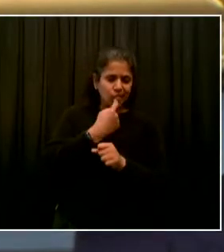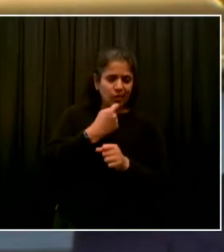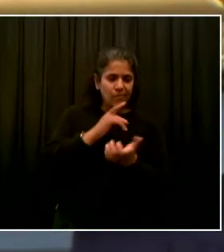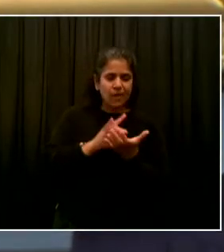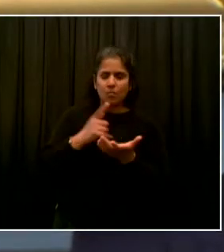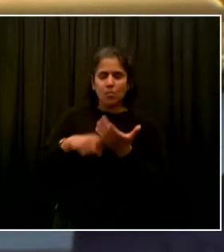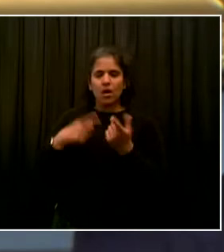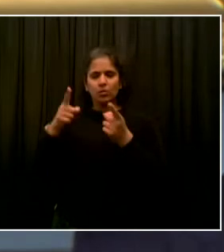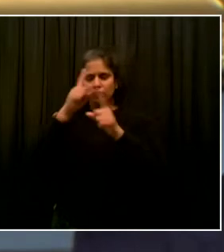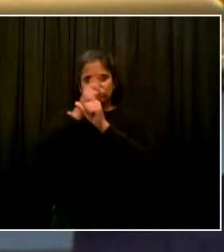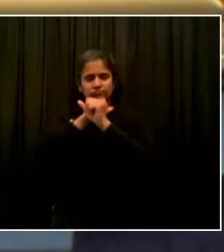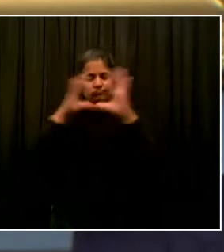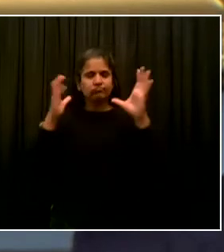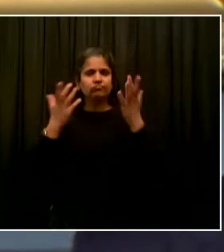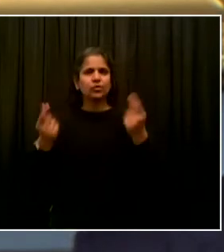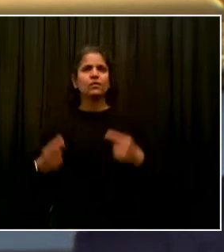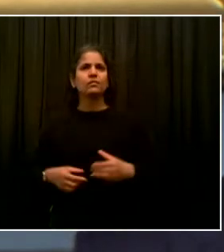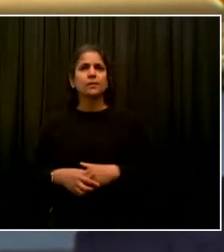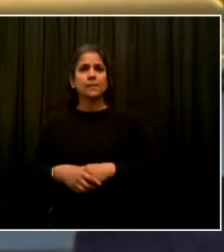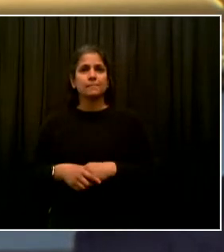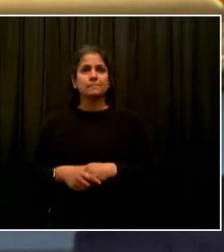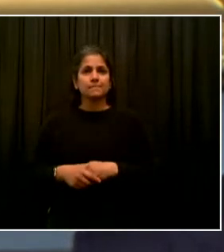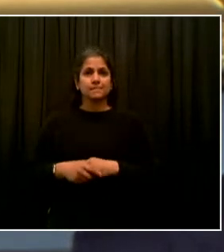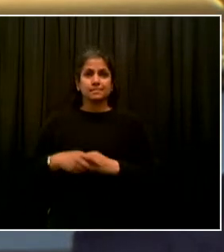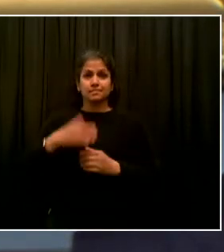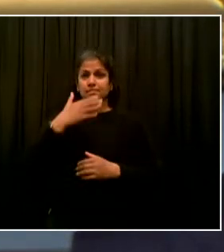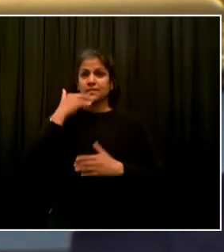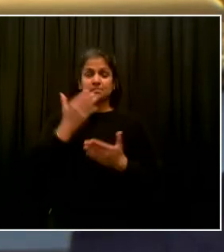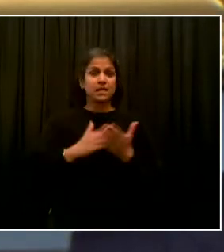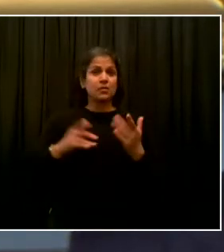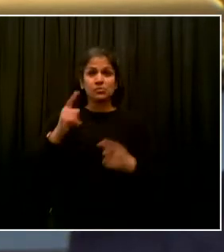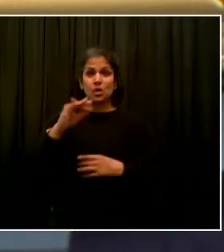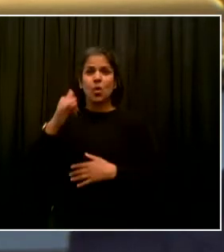the best part is if you call 212